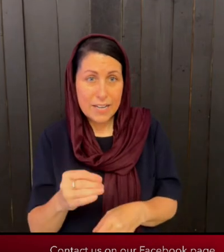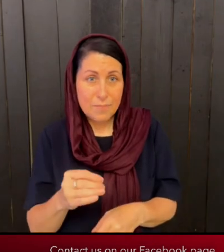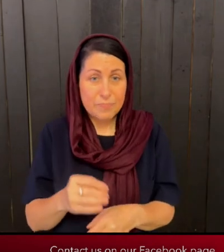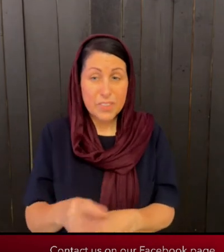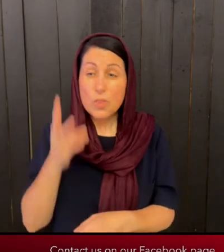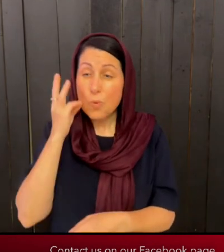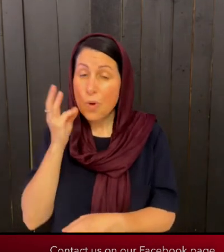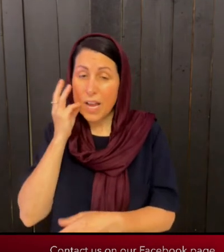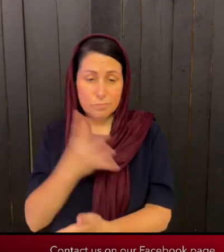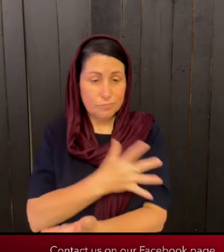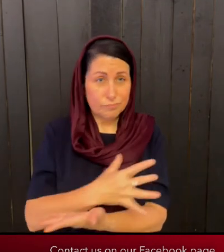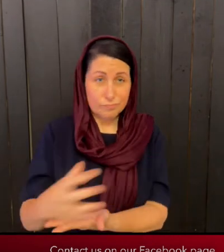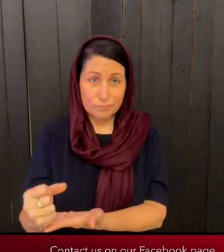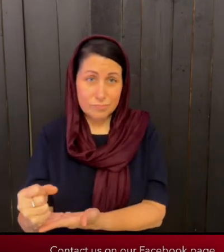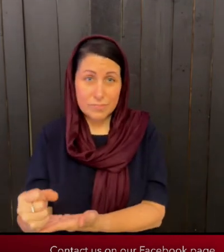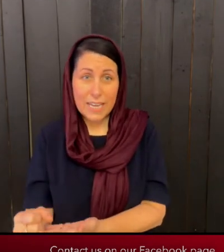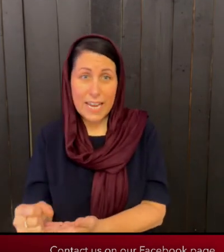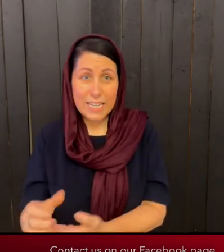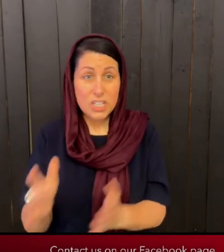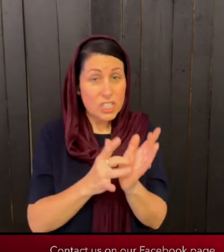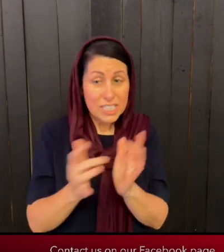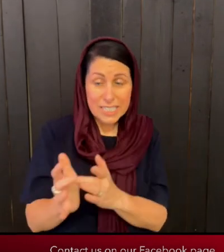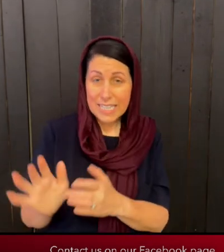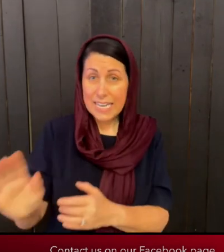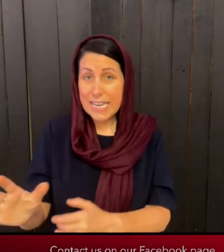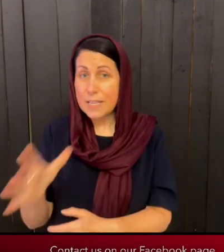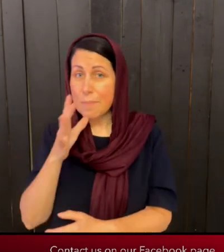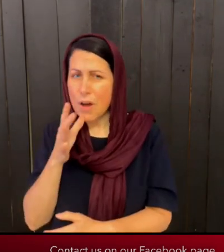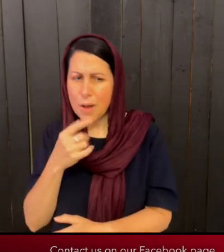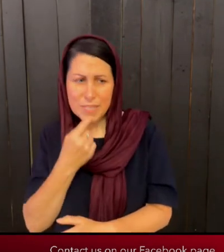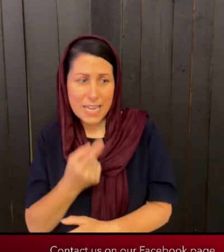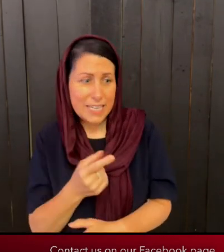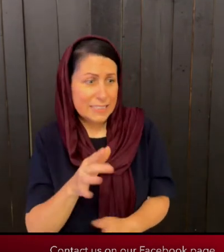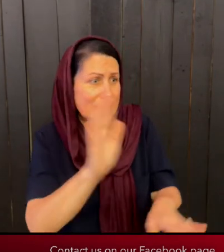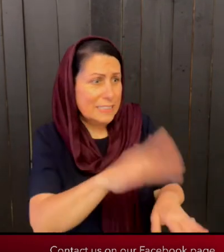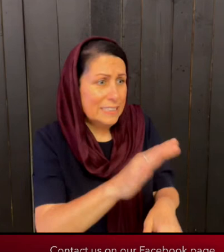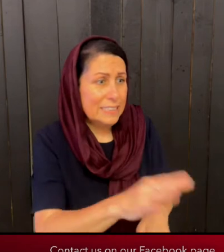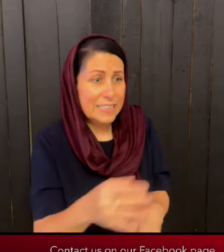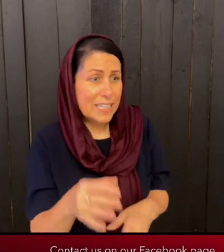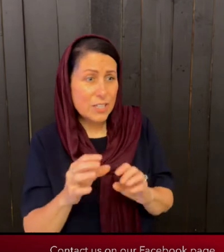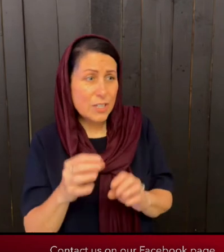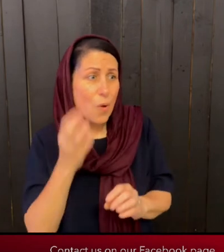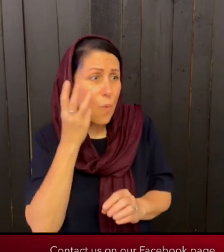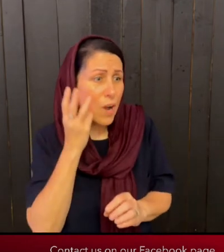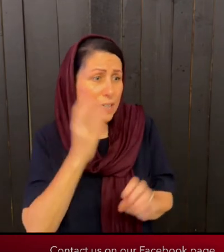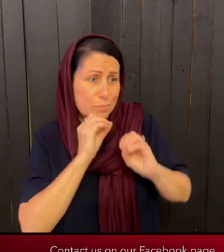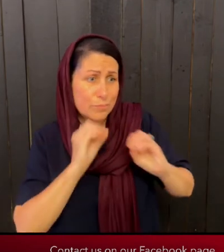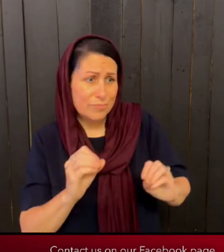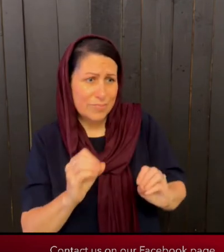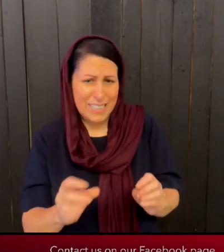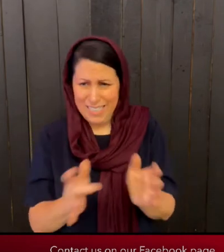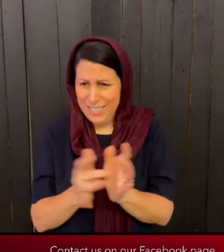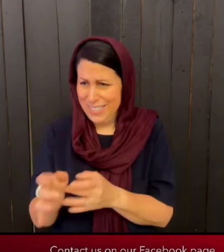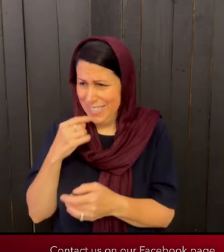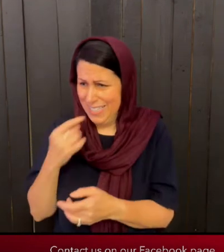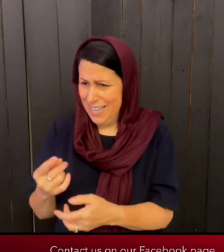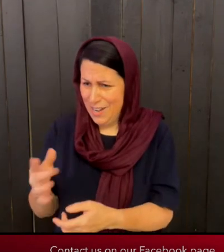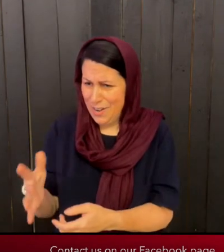no wine." And Jesus said to her, "Woman, what does that have to do with us? My hour has not yet